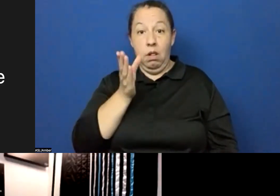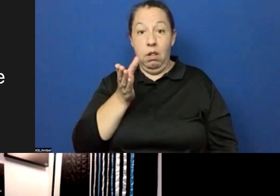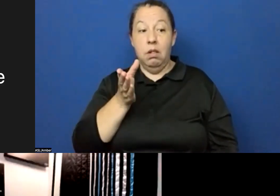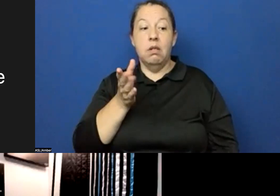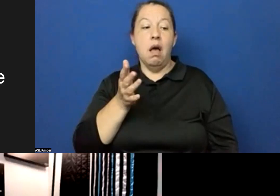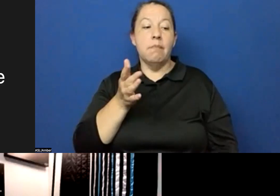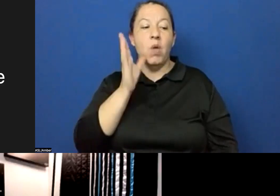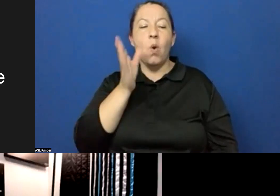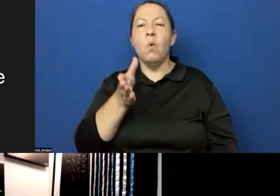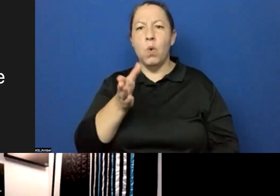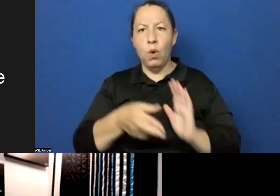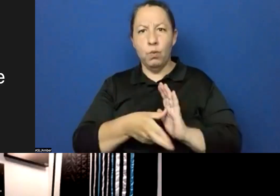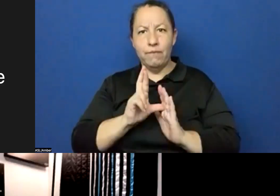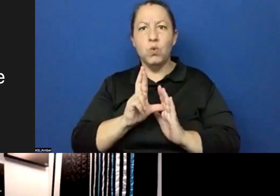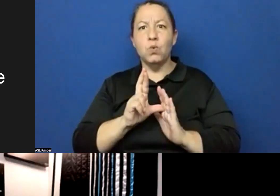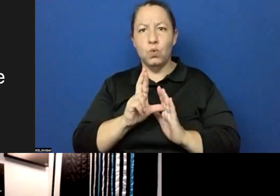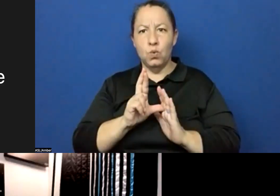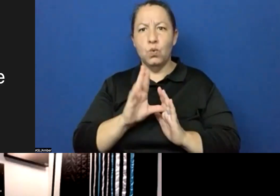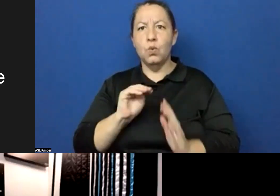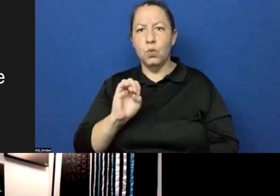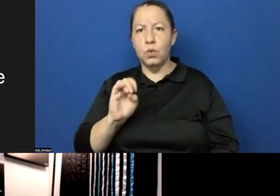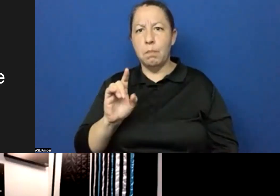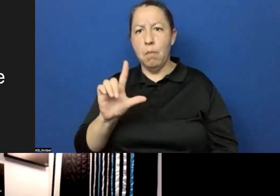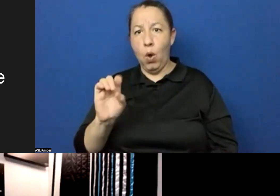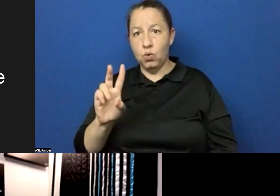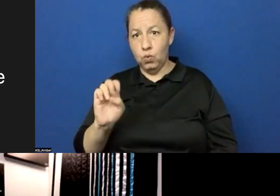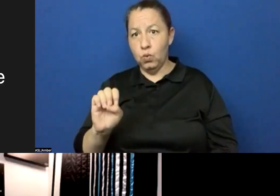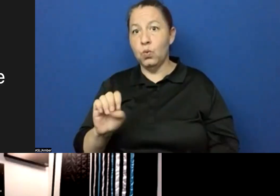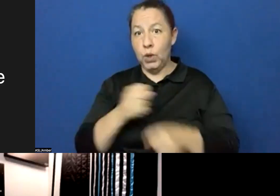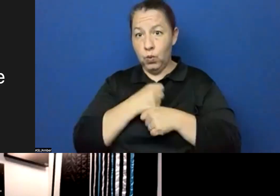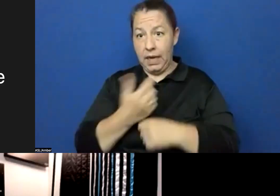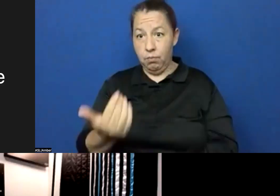through the module that we had previously created.